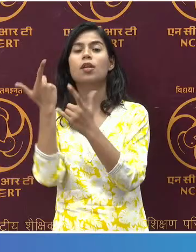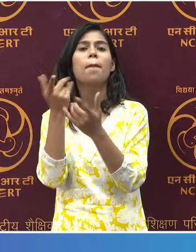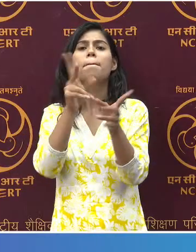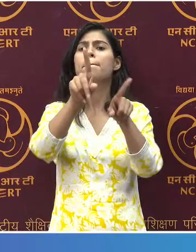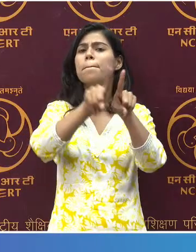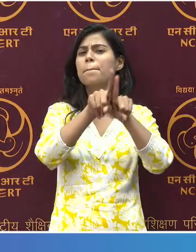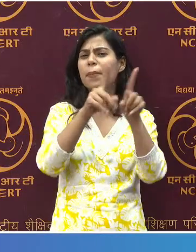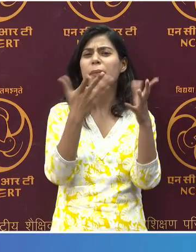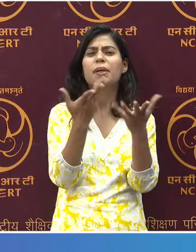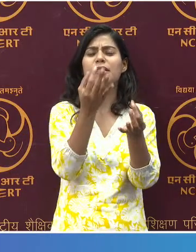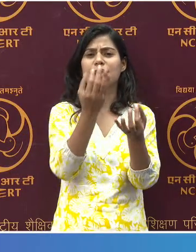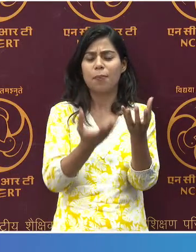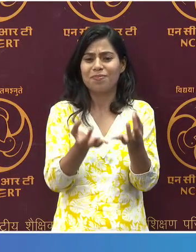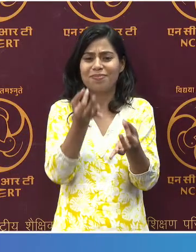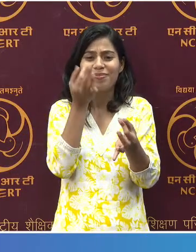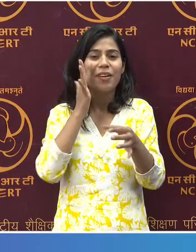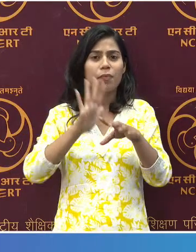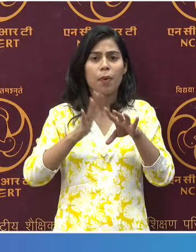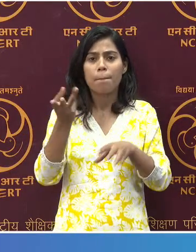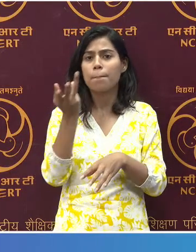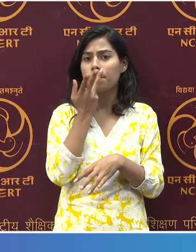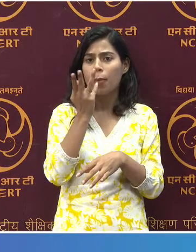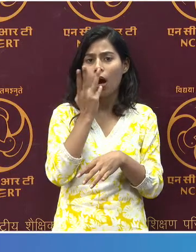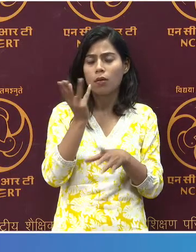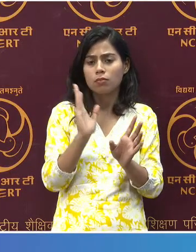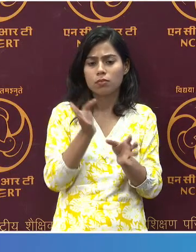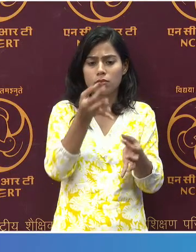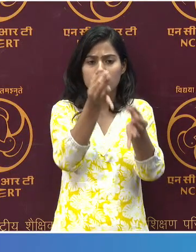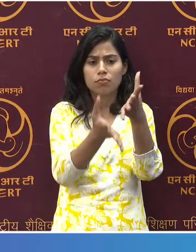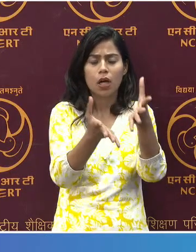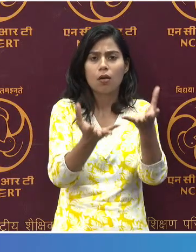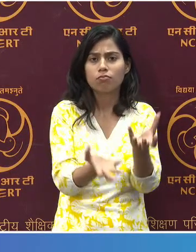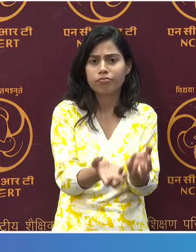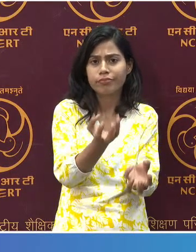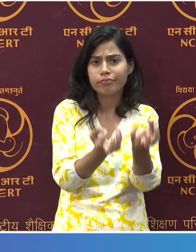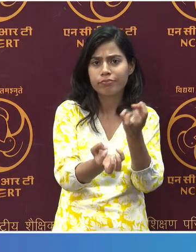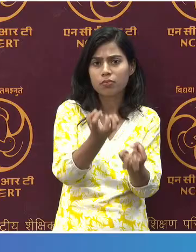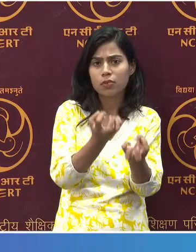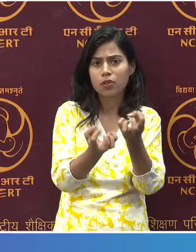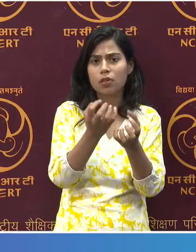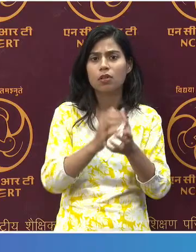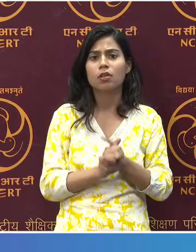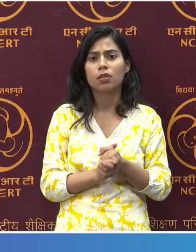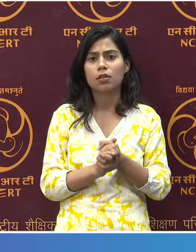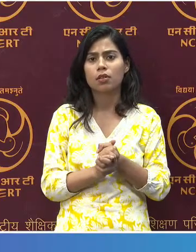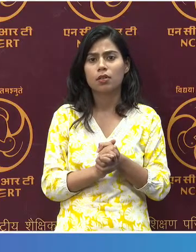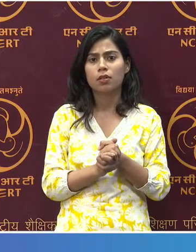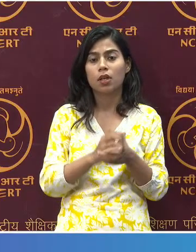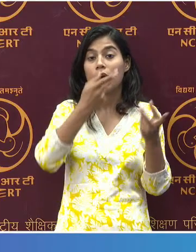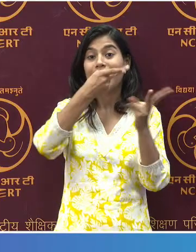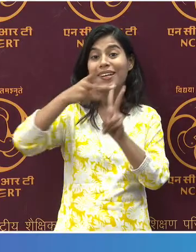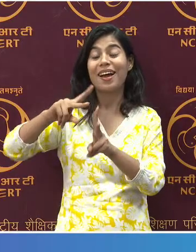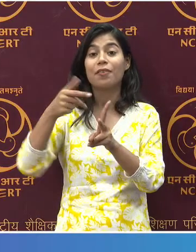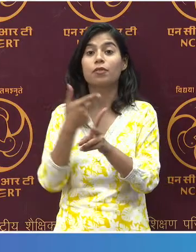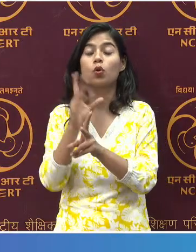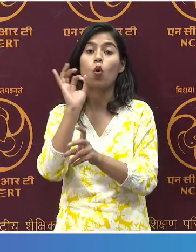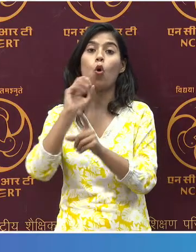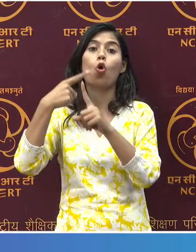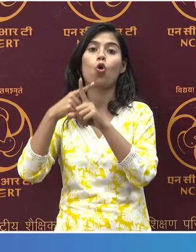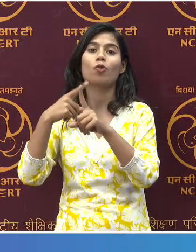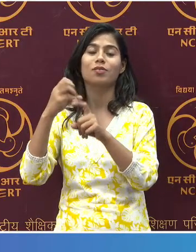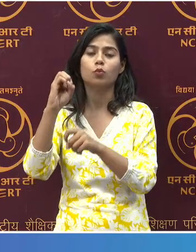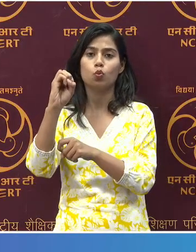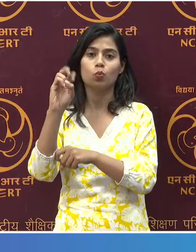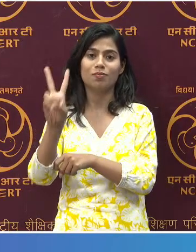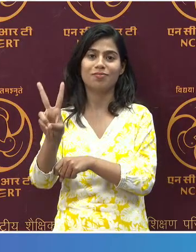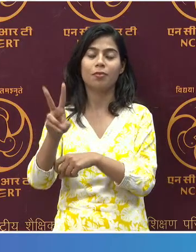that means a reaction with oxygen or a reaction with air, the actually oxygen will be react with each other. Combustion means